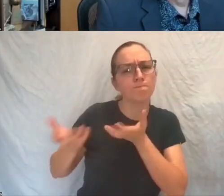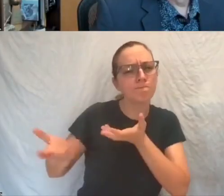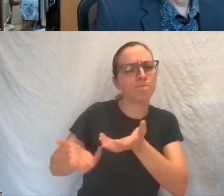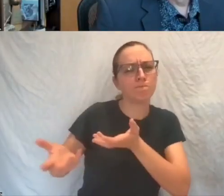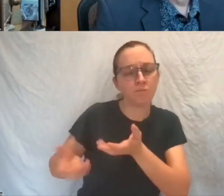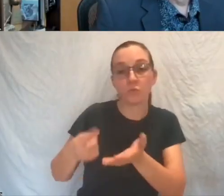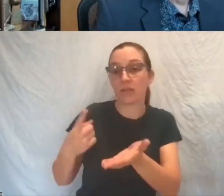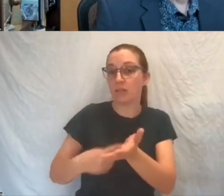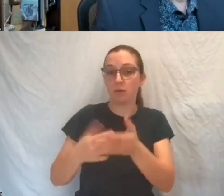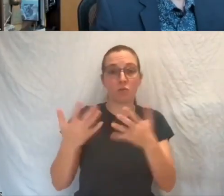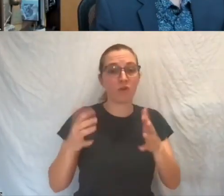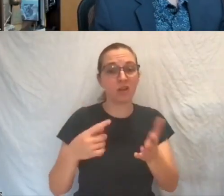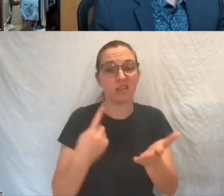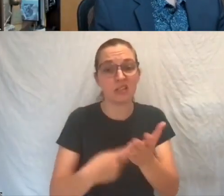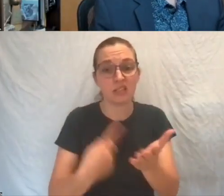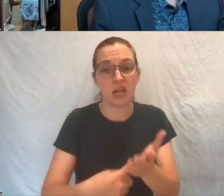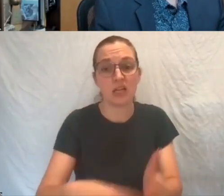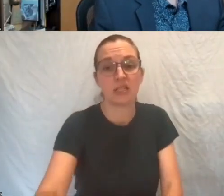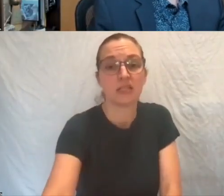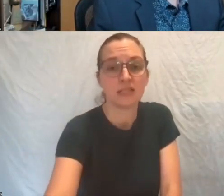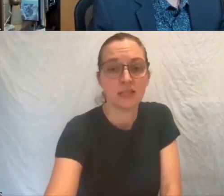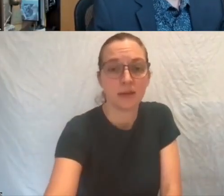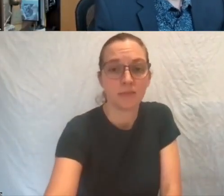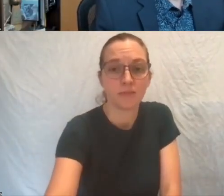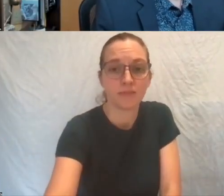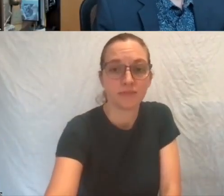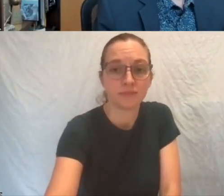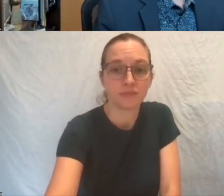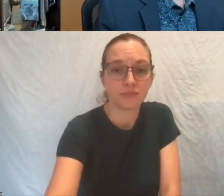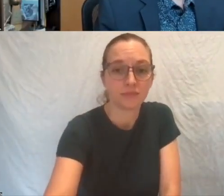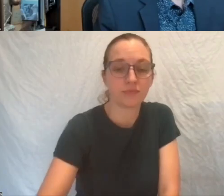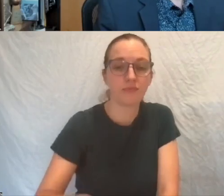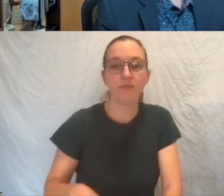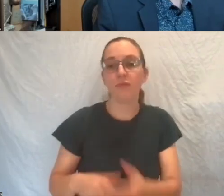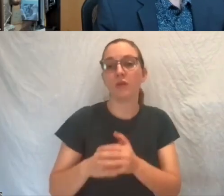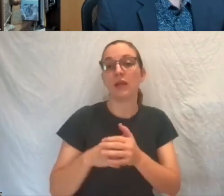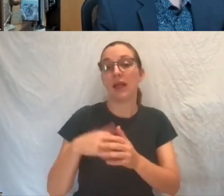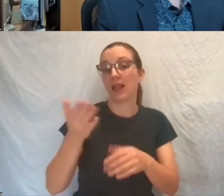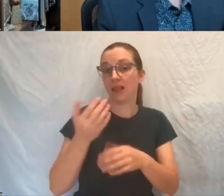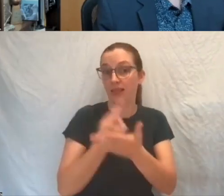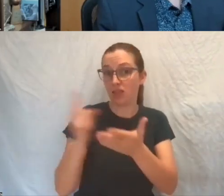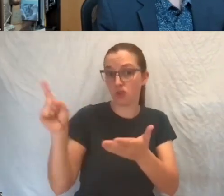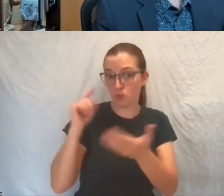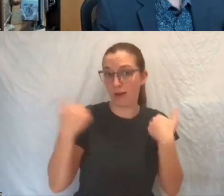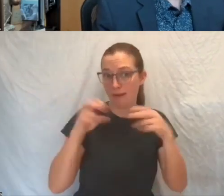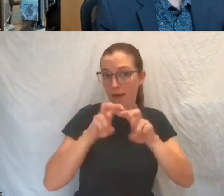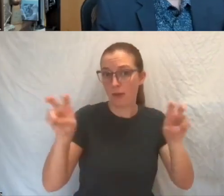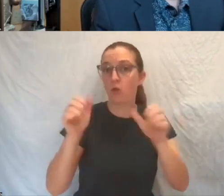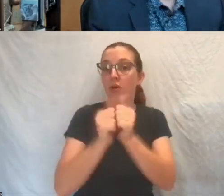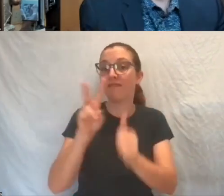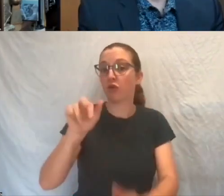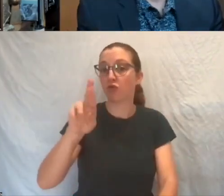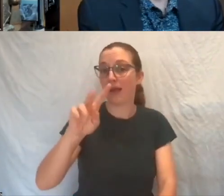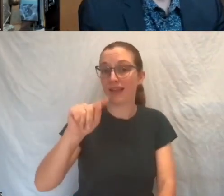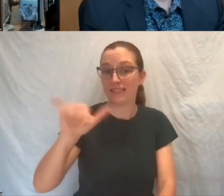already talked about a lot. And actually, I did a panel last week for Variety with